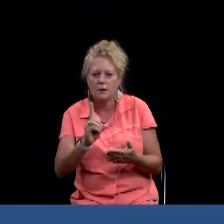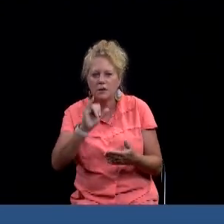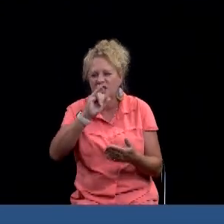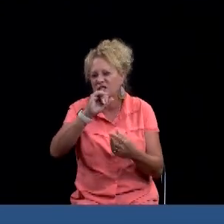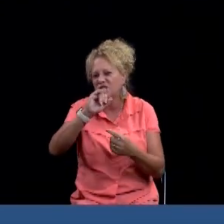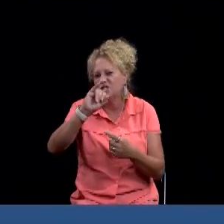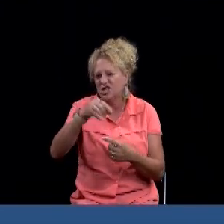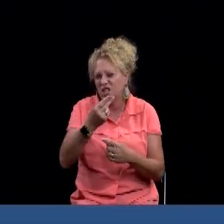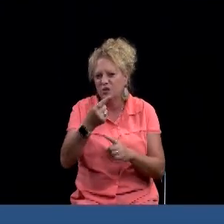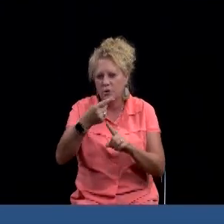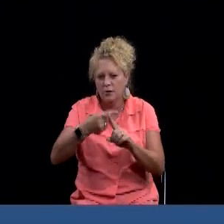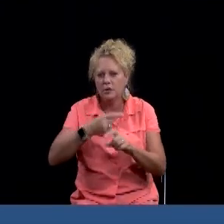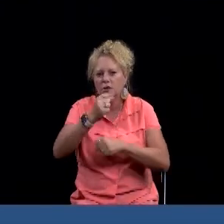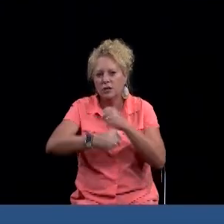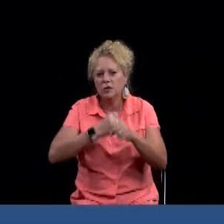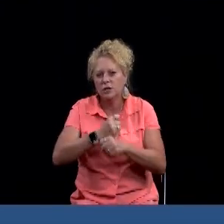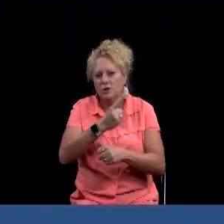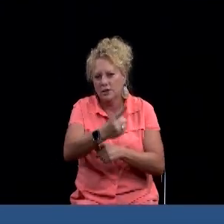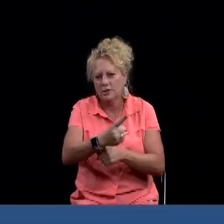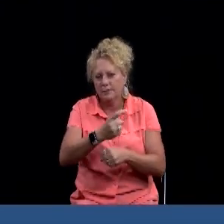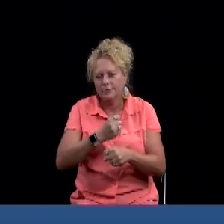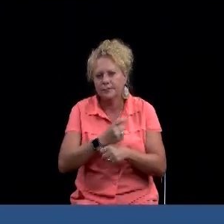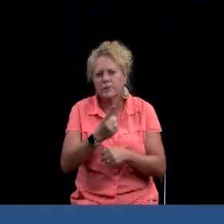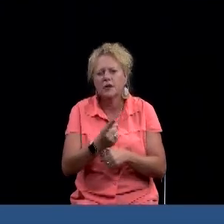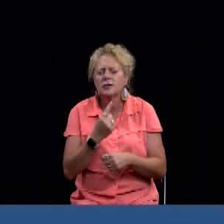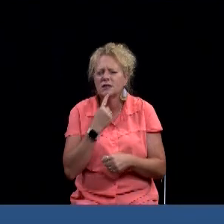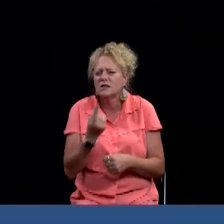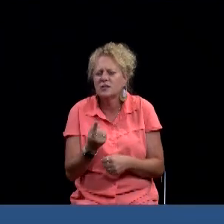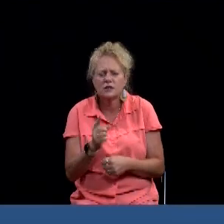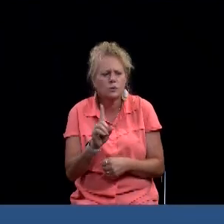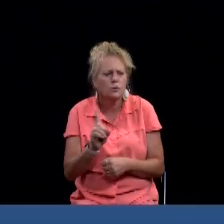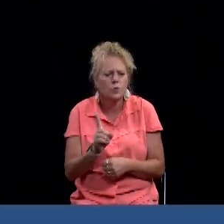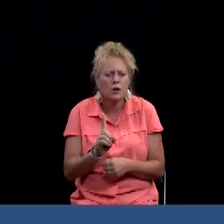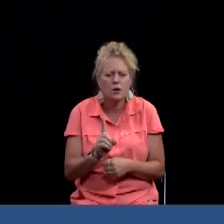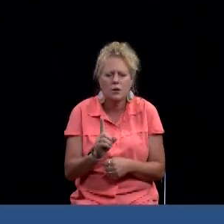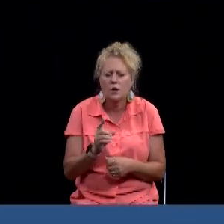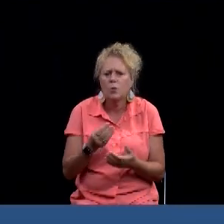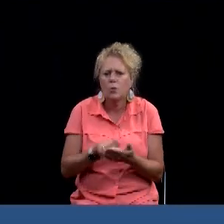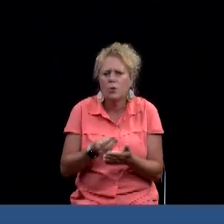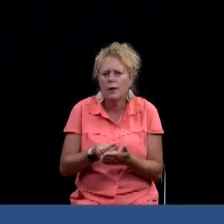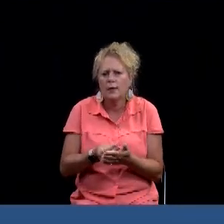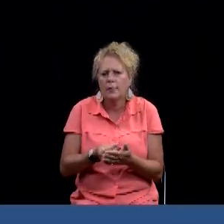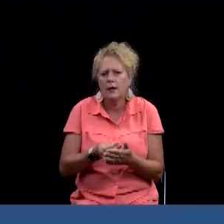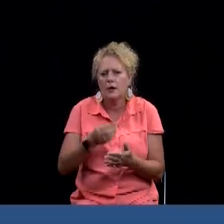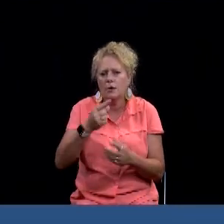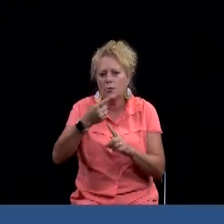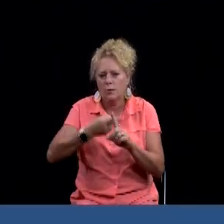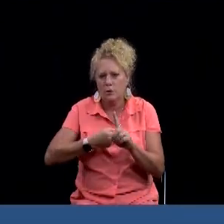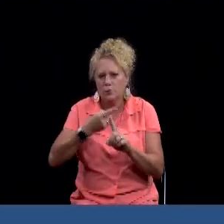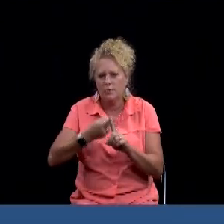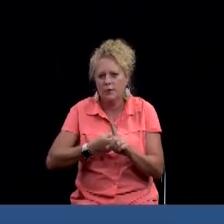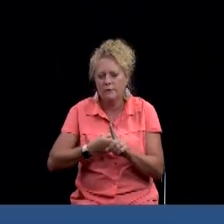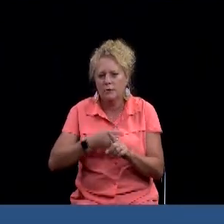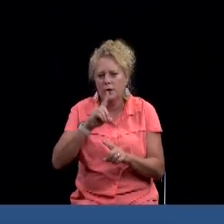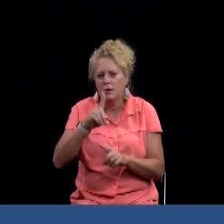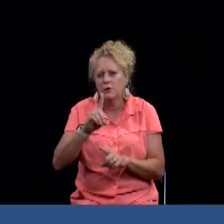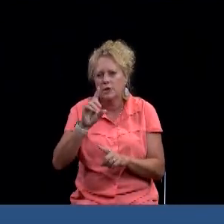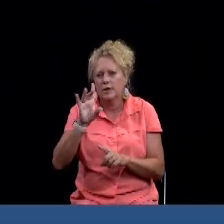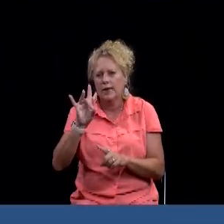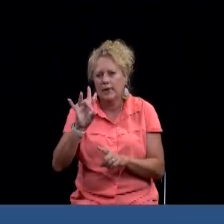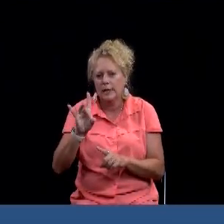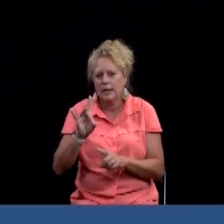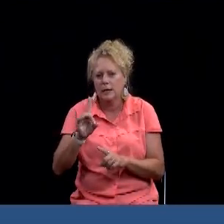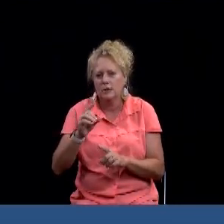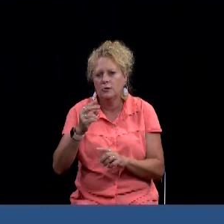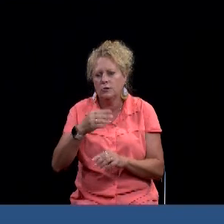those rents will be for the bulk of the units, which is the 188 of those units. But the 62 units, I get